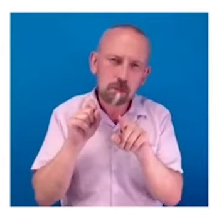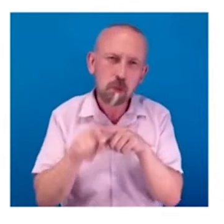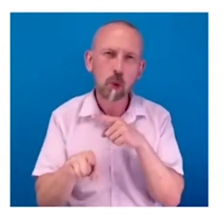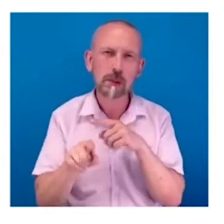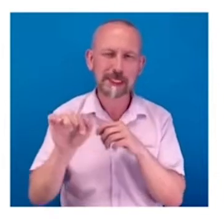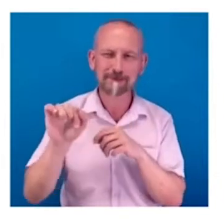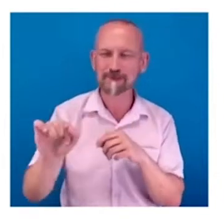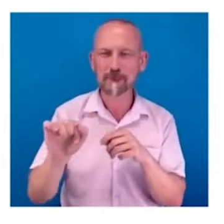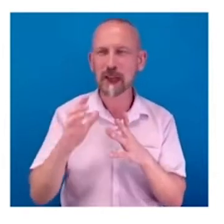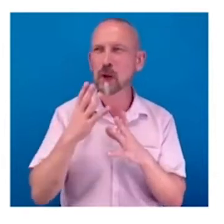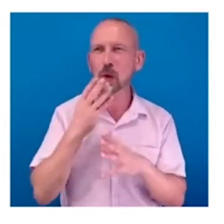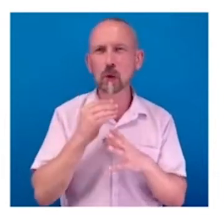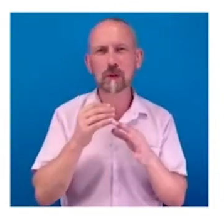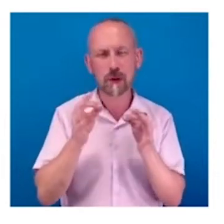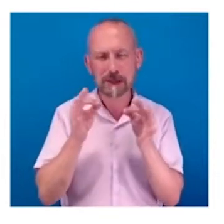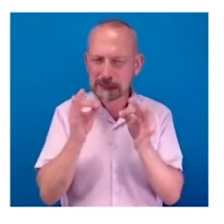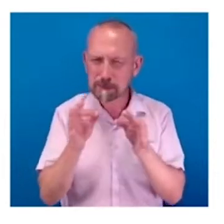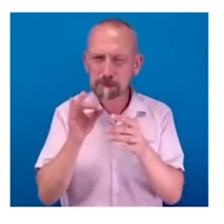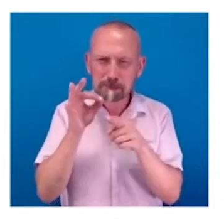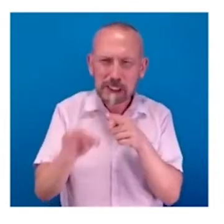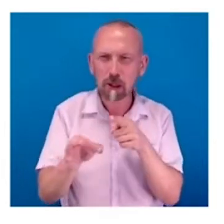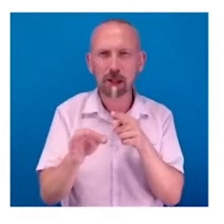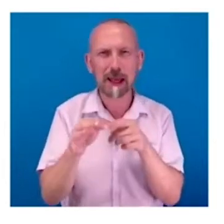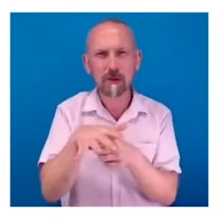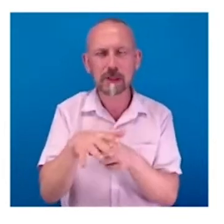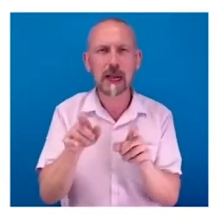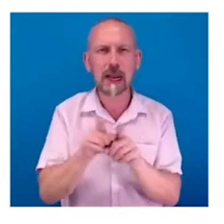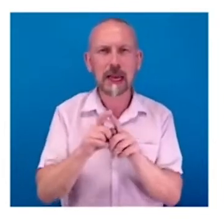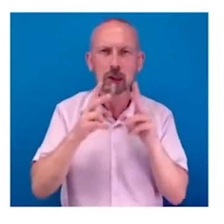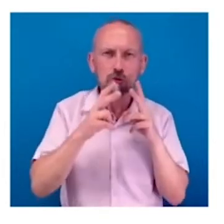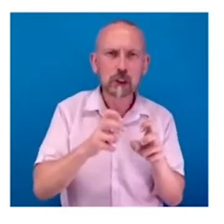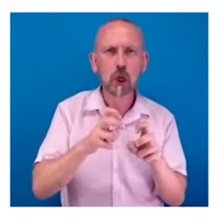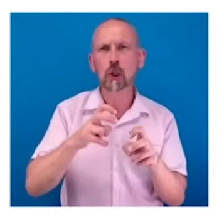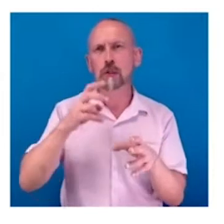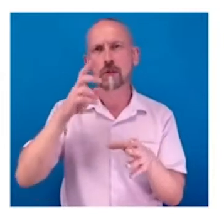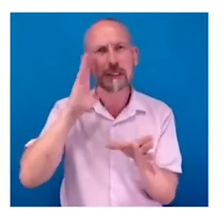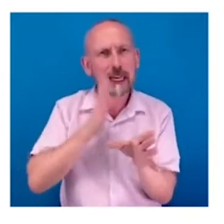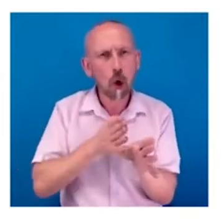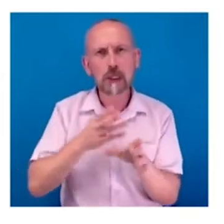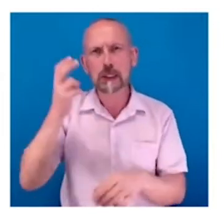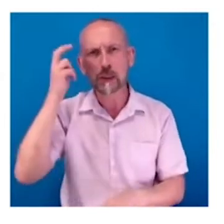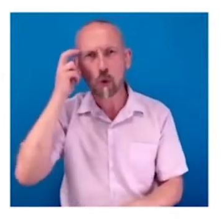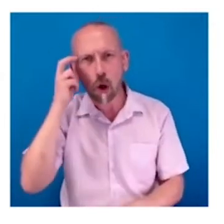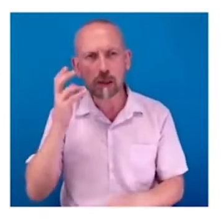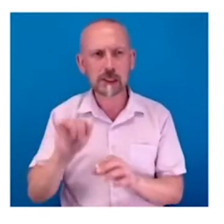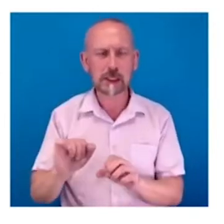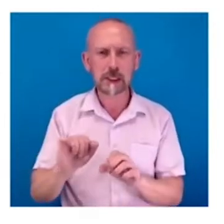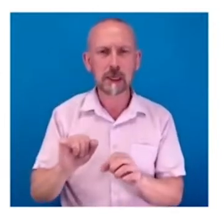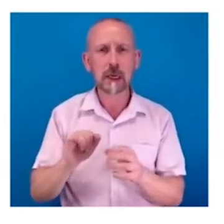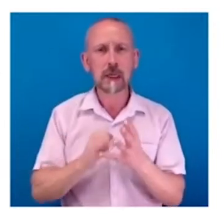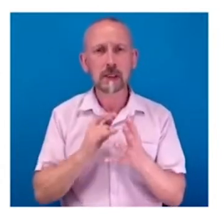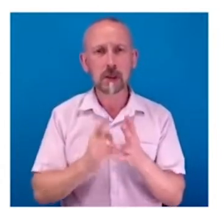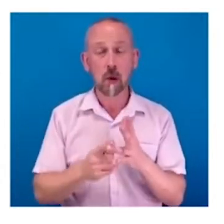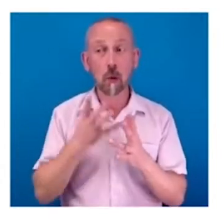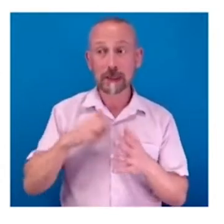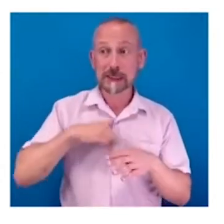niche areas in psychology and neurology research, for instance. And when we started Tobii, our sort of